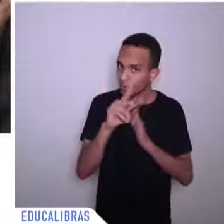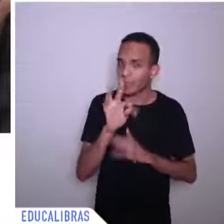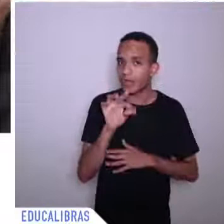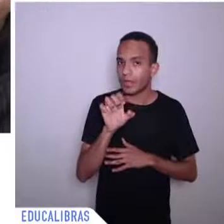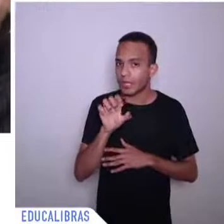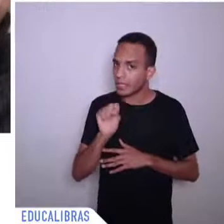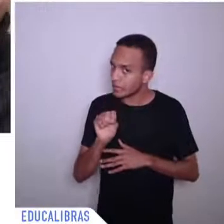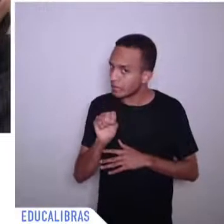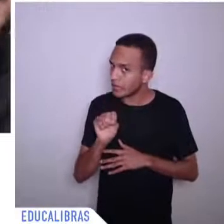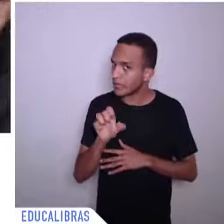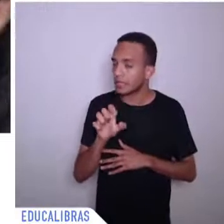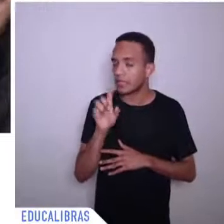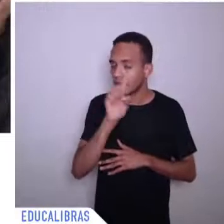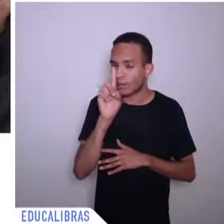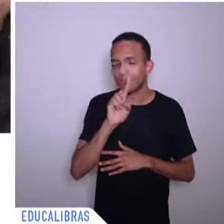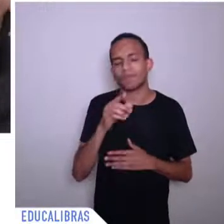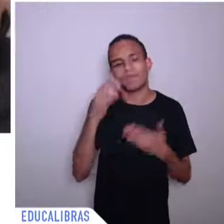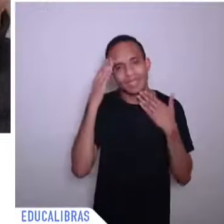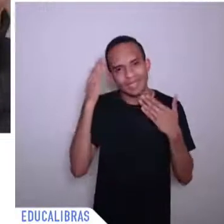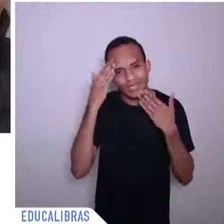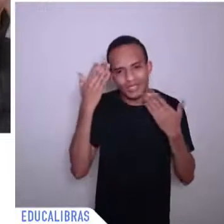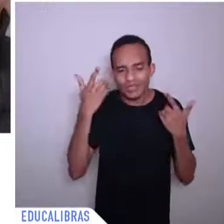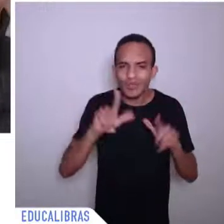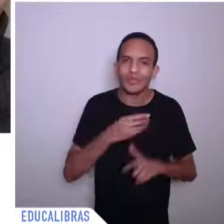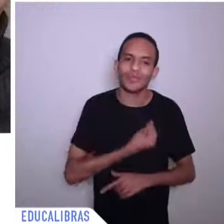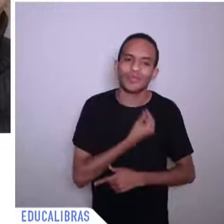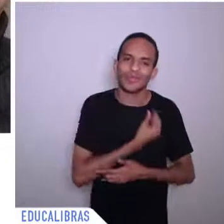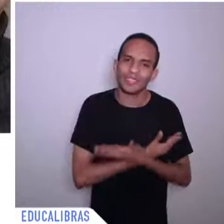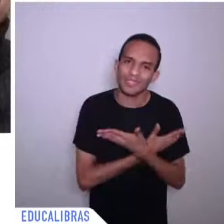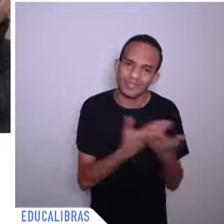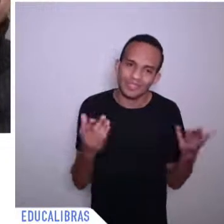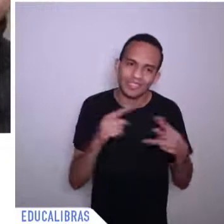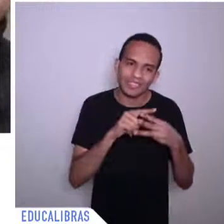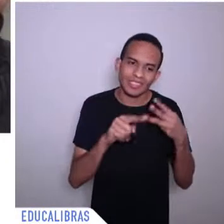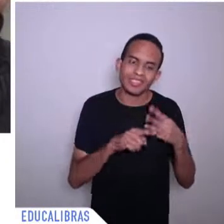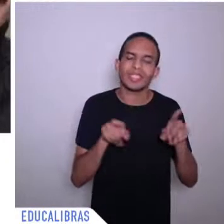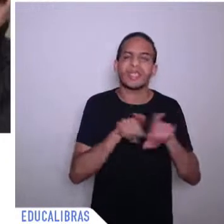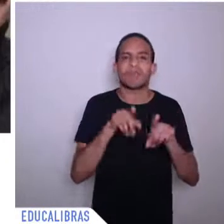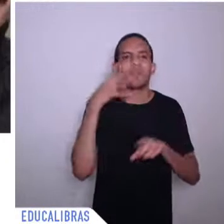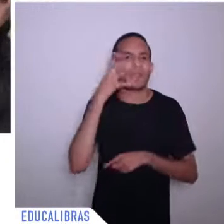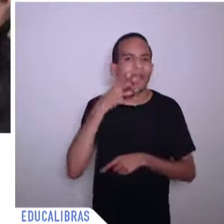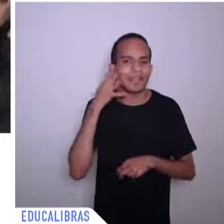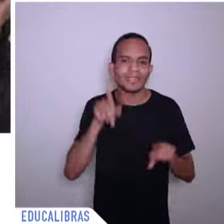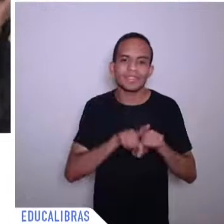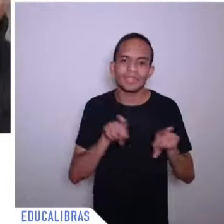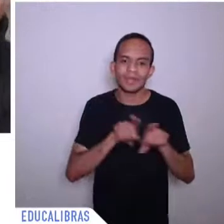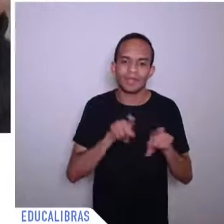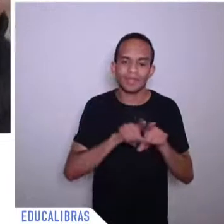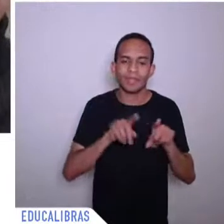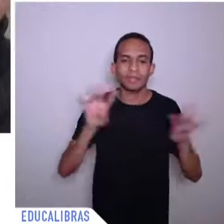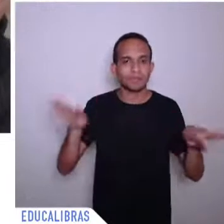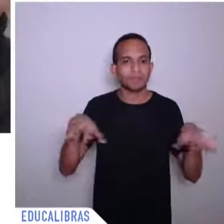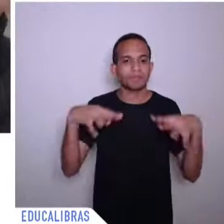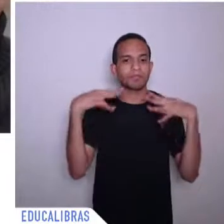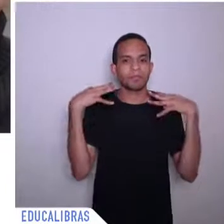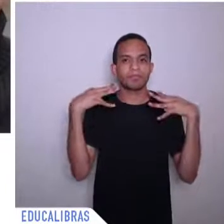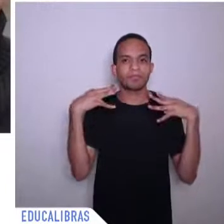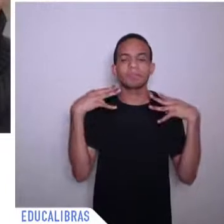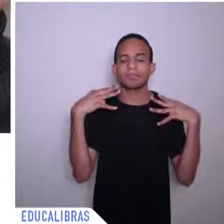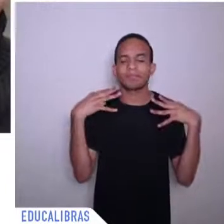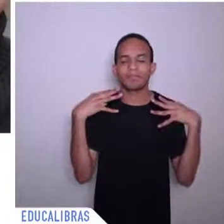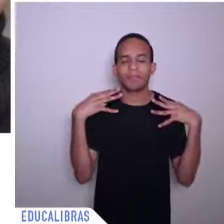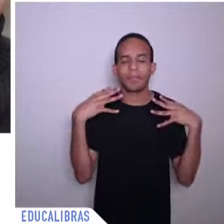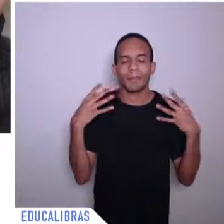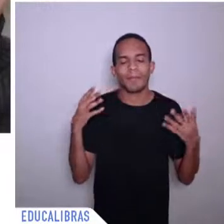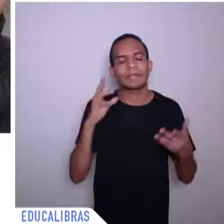forget to forward your thesis so that I can read. So once again, I'd like to thank the three of you and